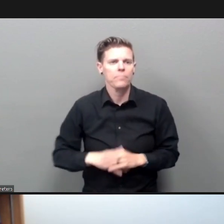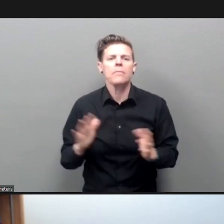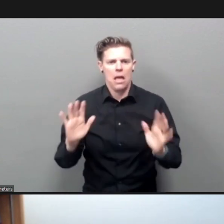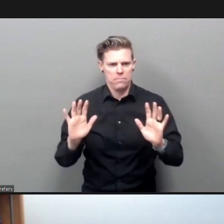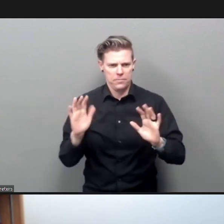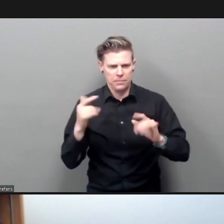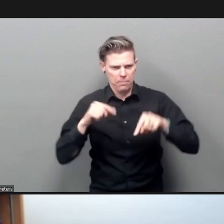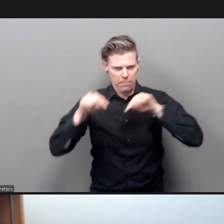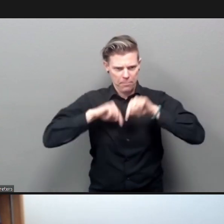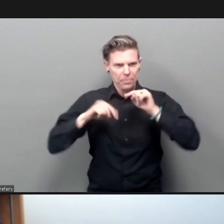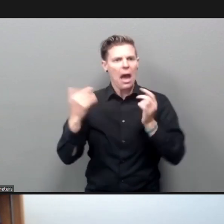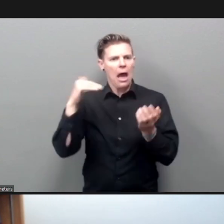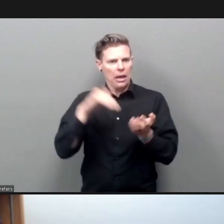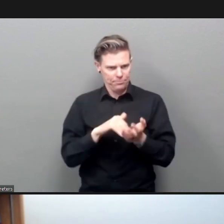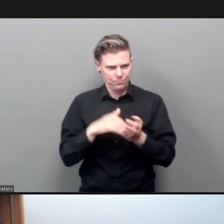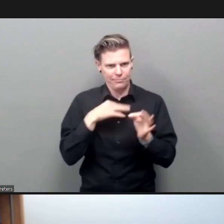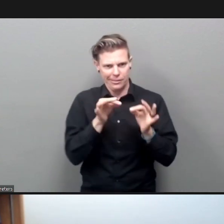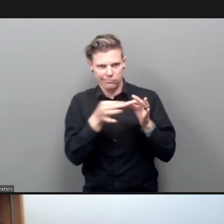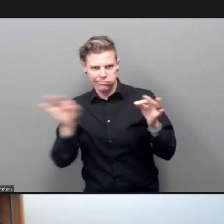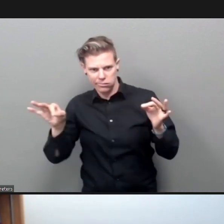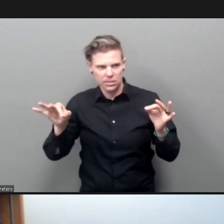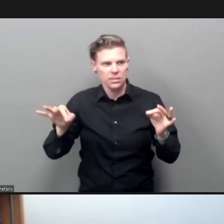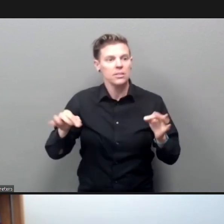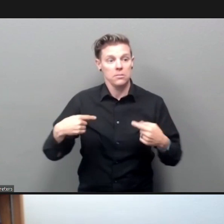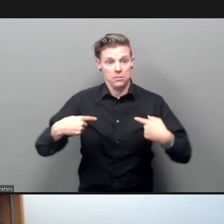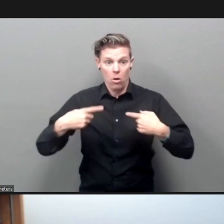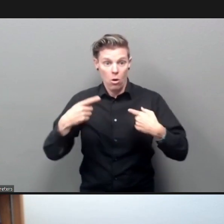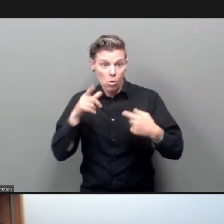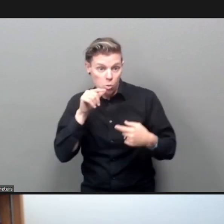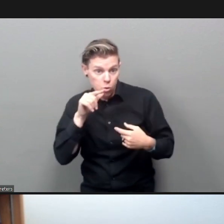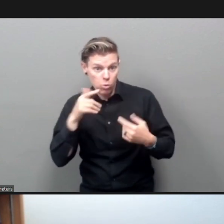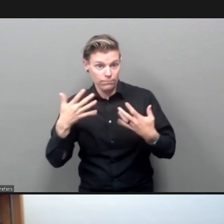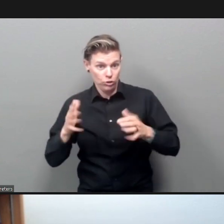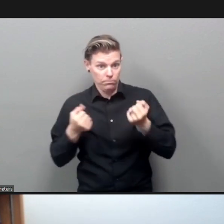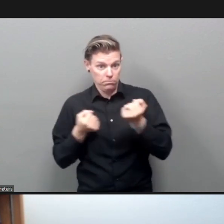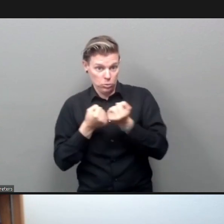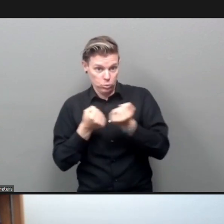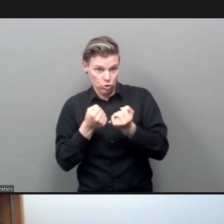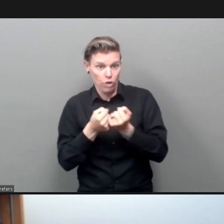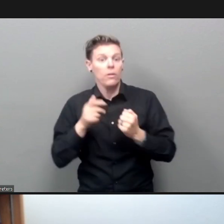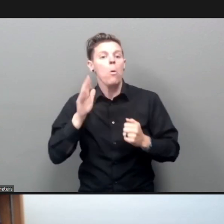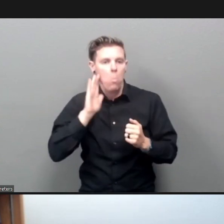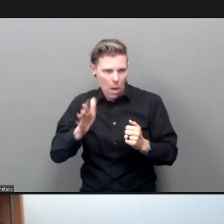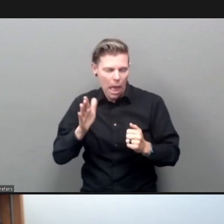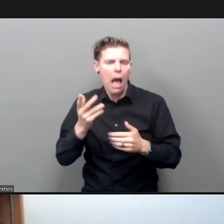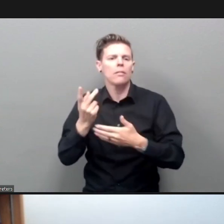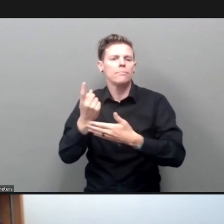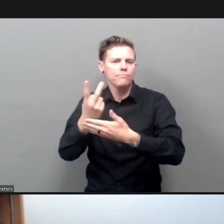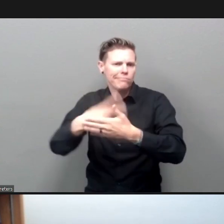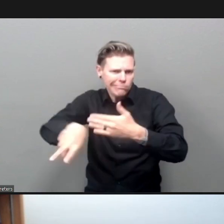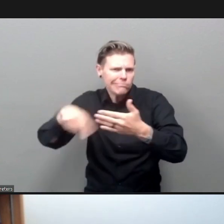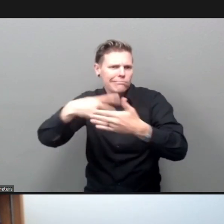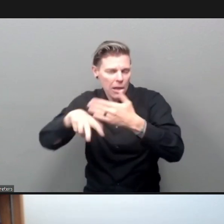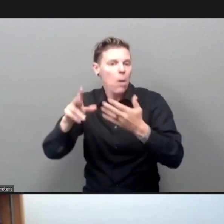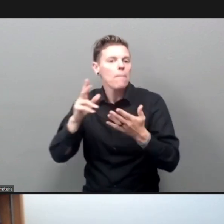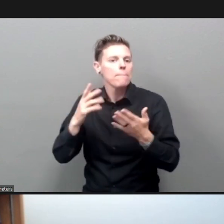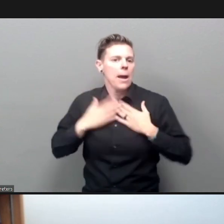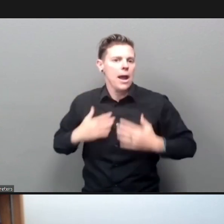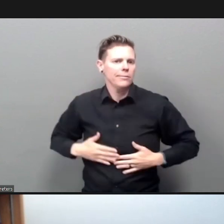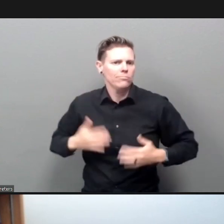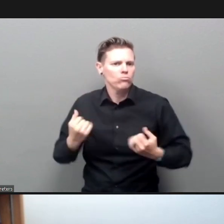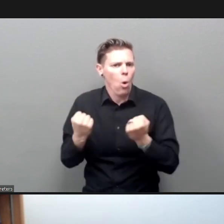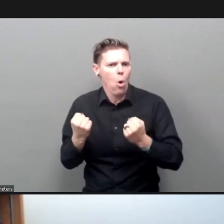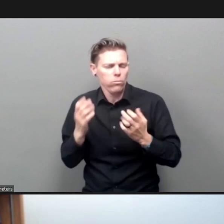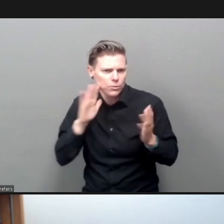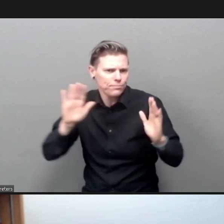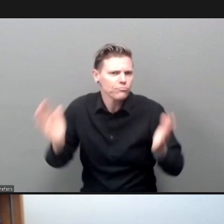level, 2 weeks. On a population level, I think the more people that get a booster, the quicker we'll see the effect.